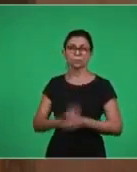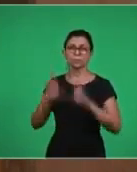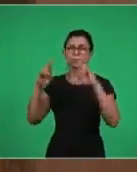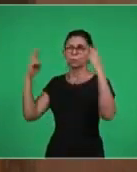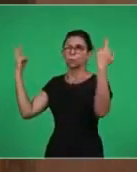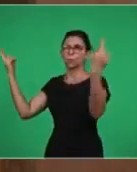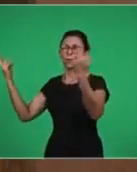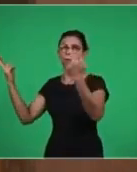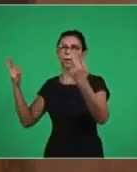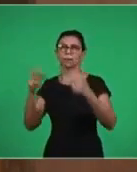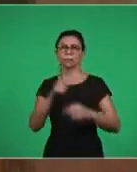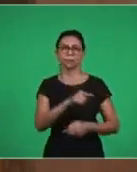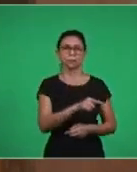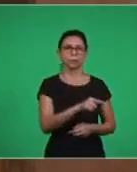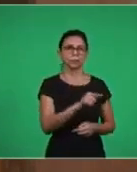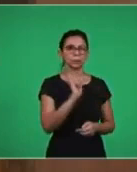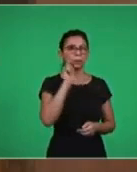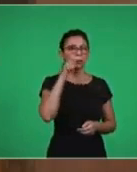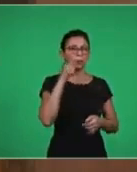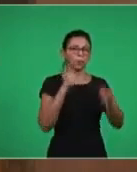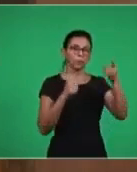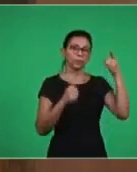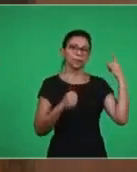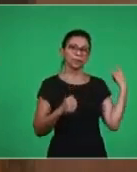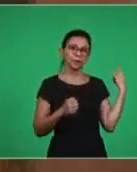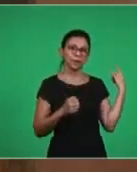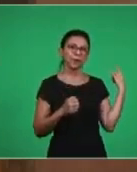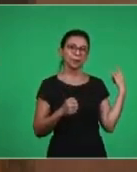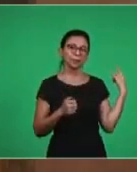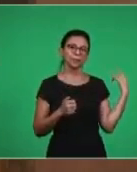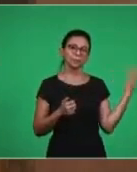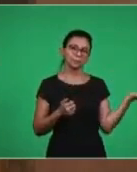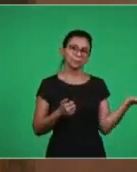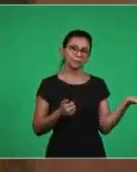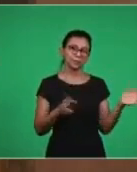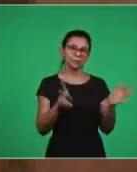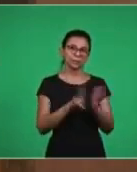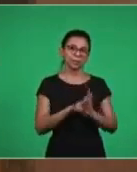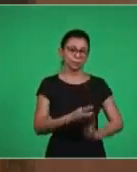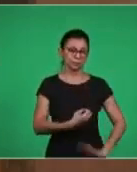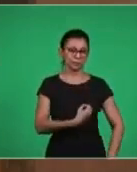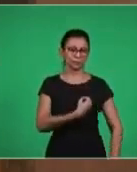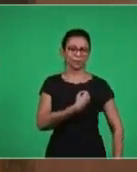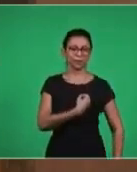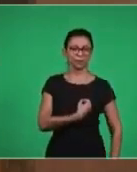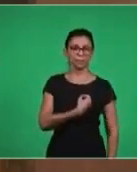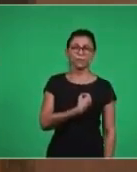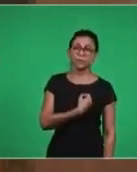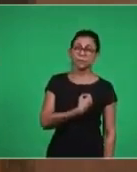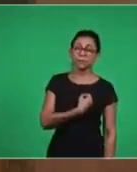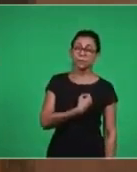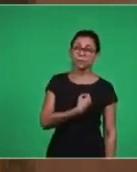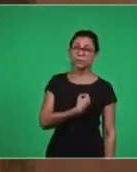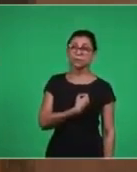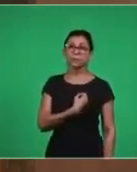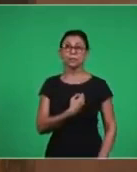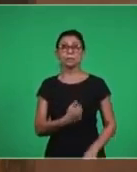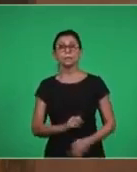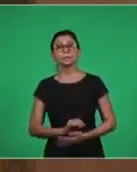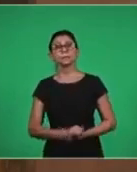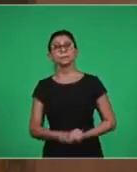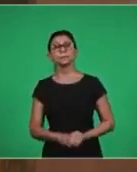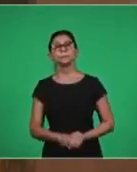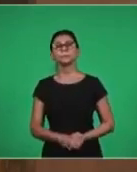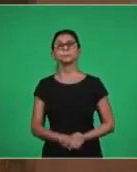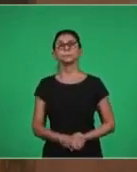bread of the kingdom is another one, the one that we ate and we are eating right now, which is part, takes is related to the life. So when we